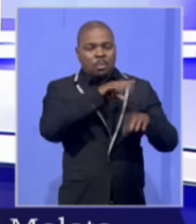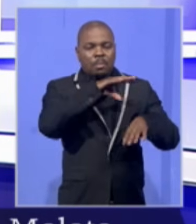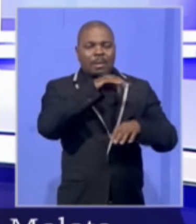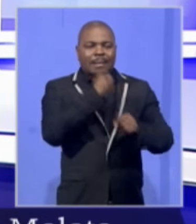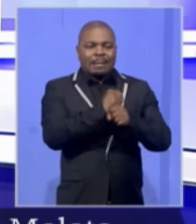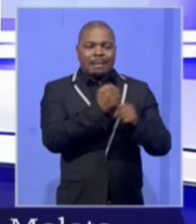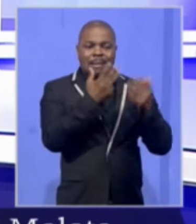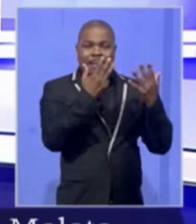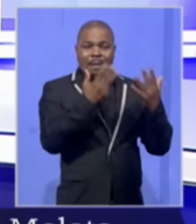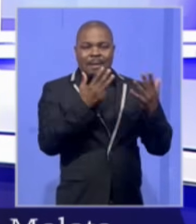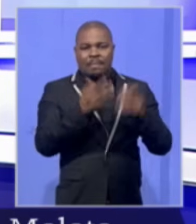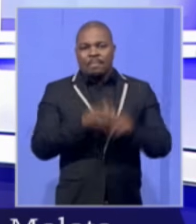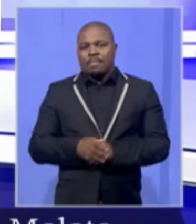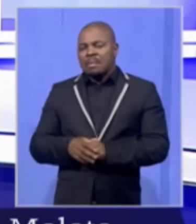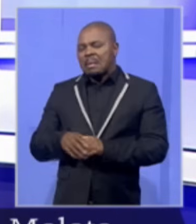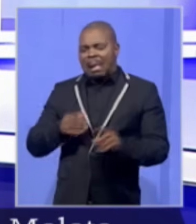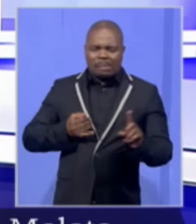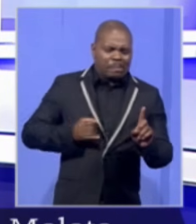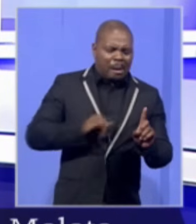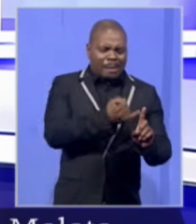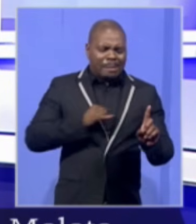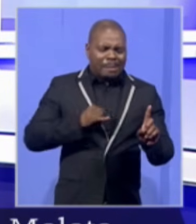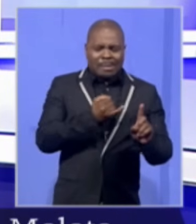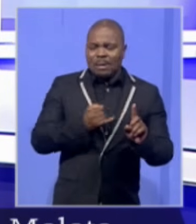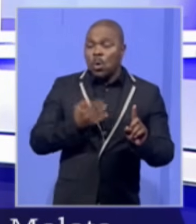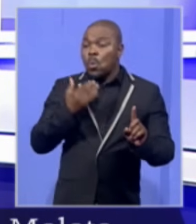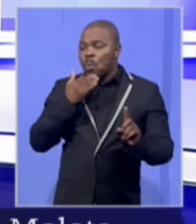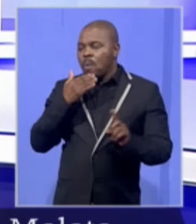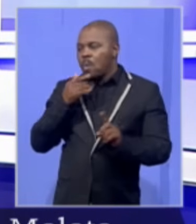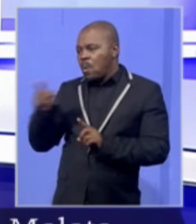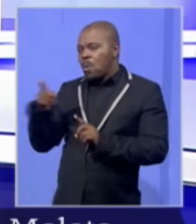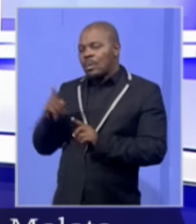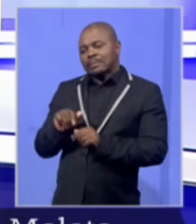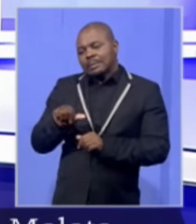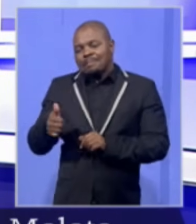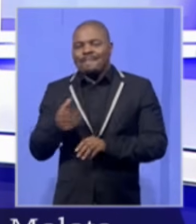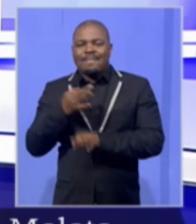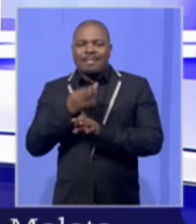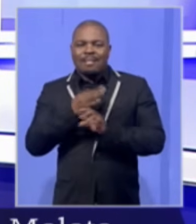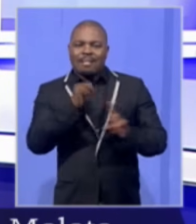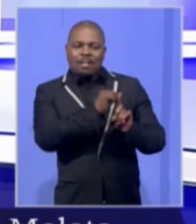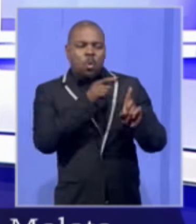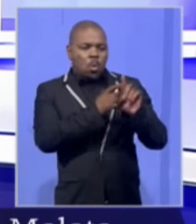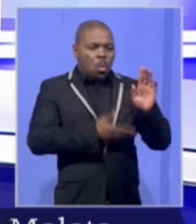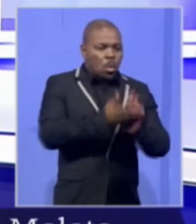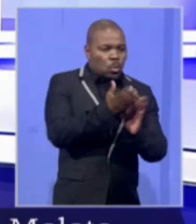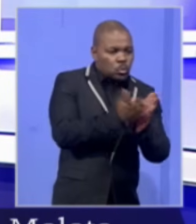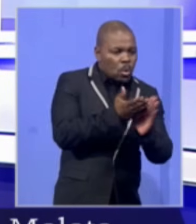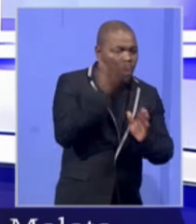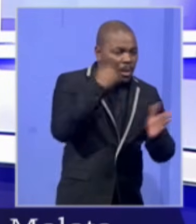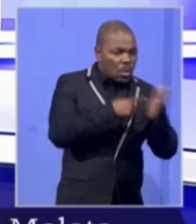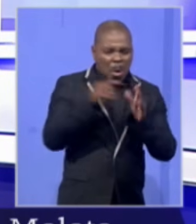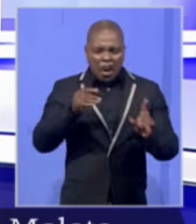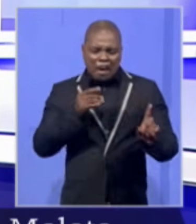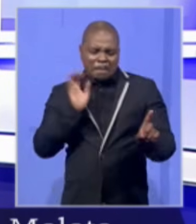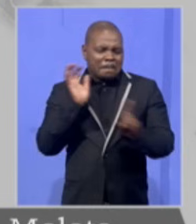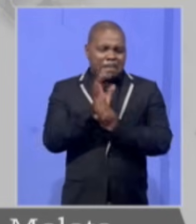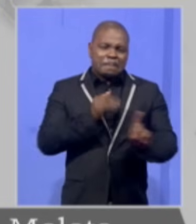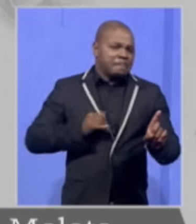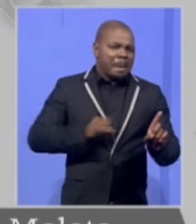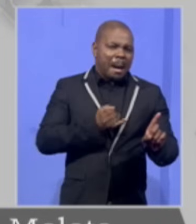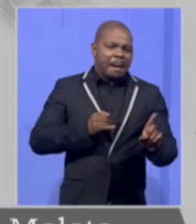9 go begwa a tlhabilwe makgetlo a le mmalwa ke rragwe yo e seng wa madi fa a ne a ya kwa sekolong beke fitileng.